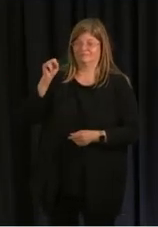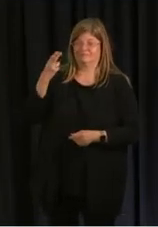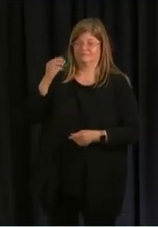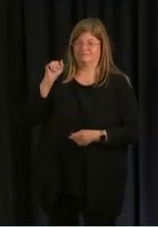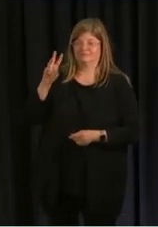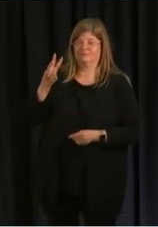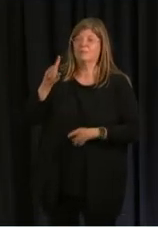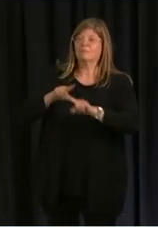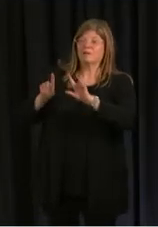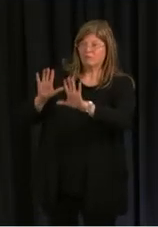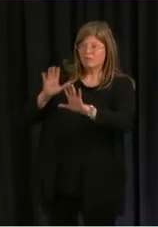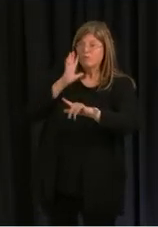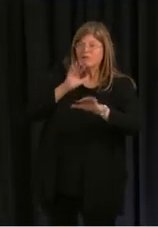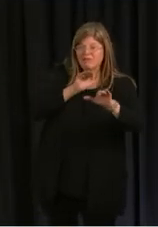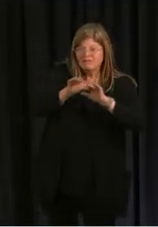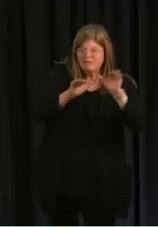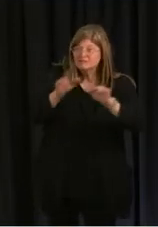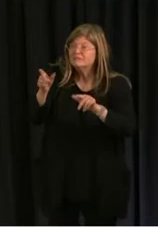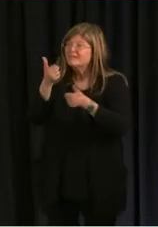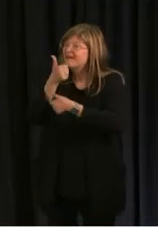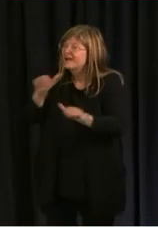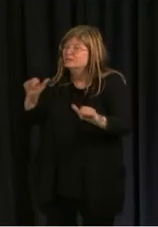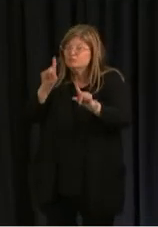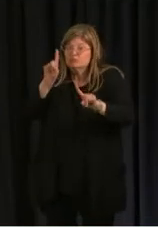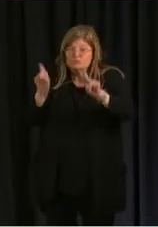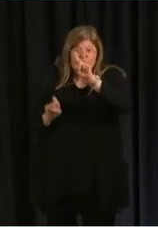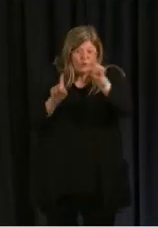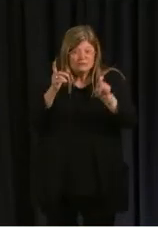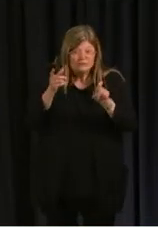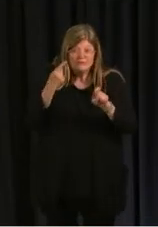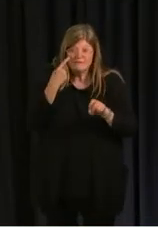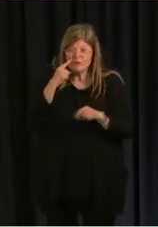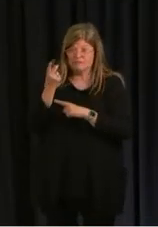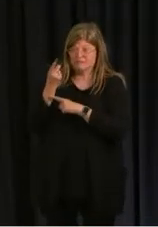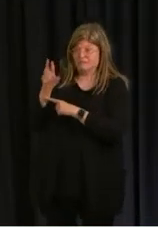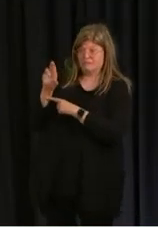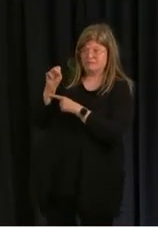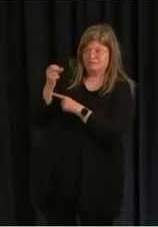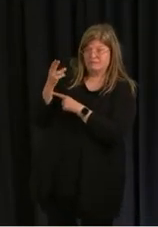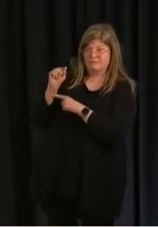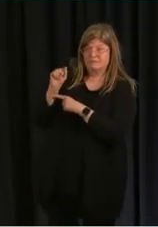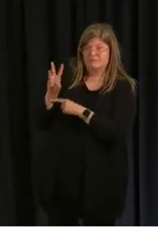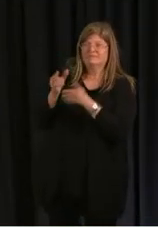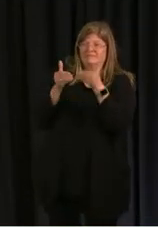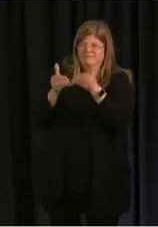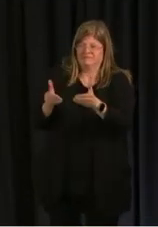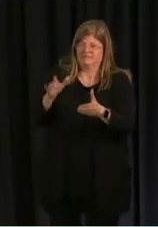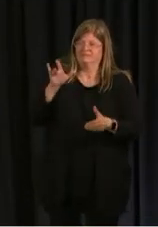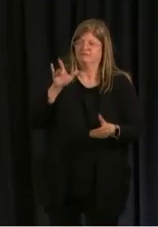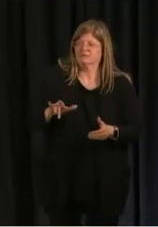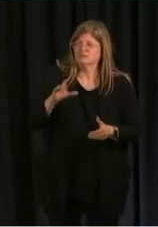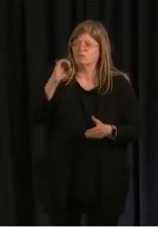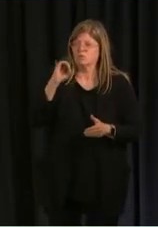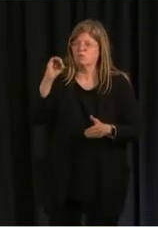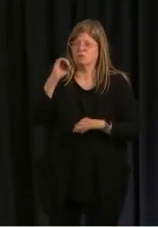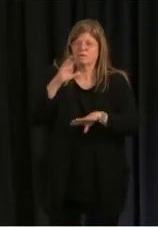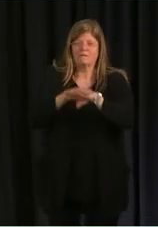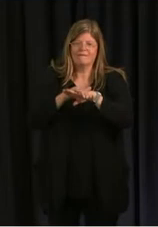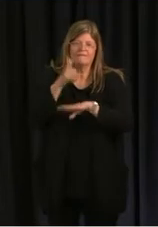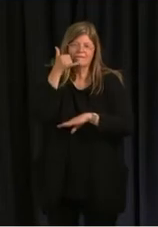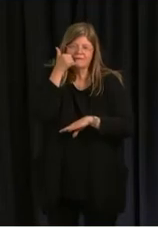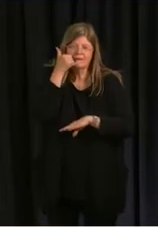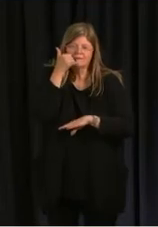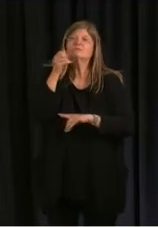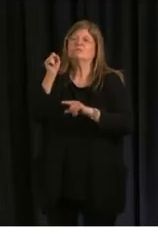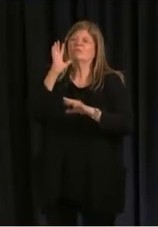if you have any questions for Dr. Shah, you can press 0 on your phone to be entered into the